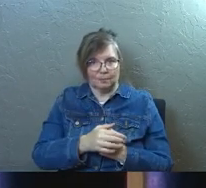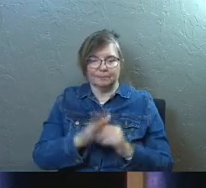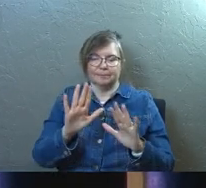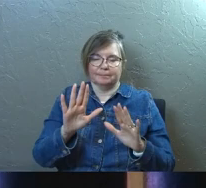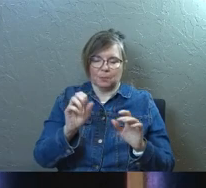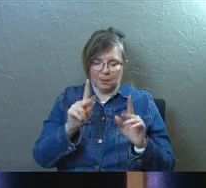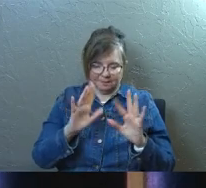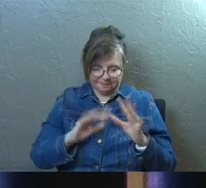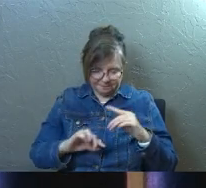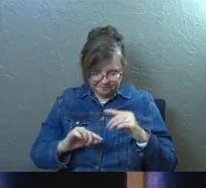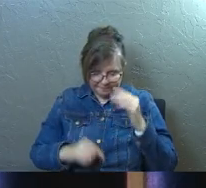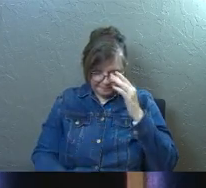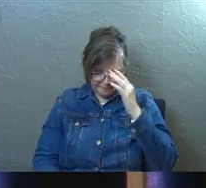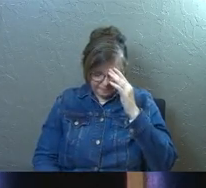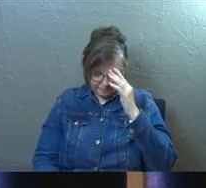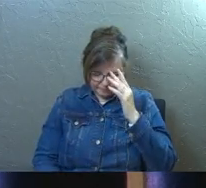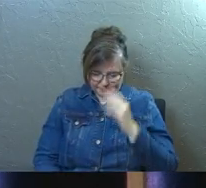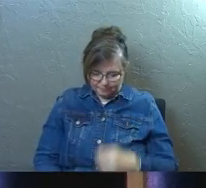Okay.